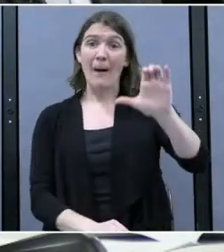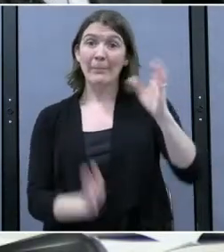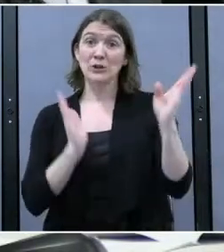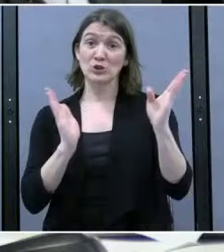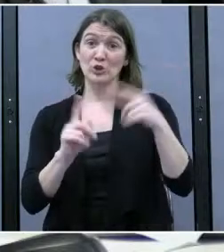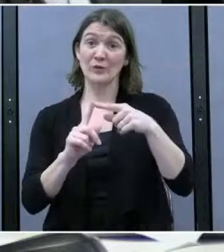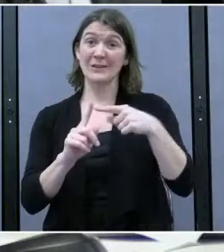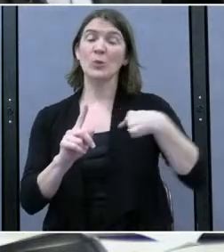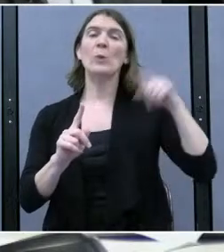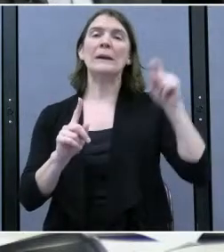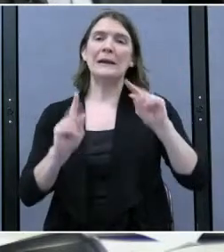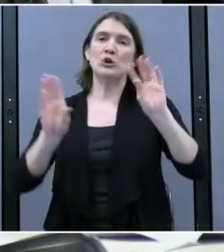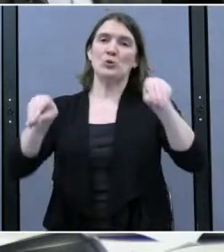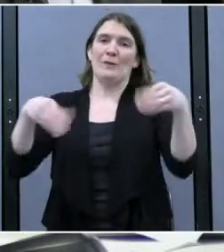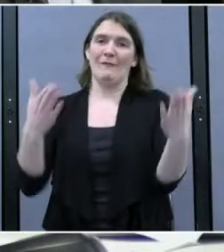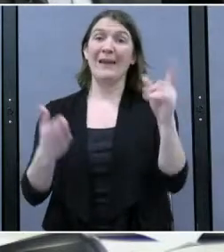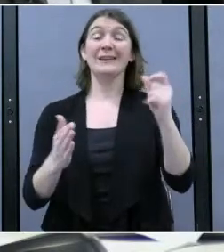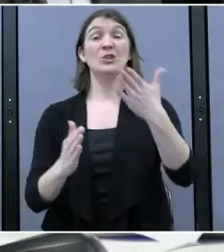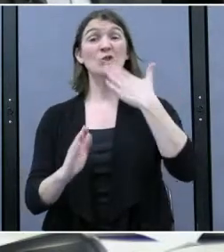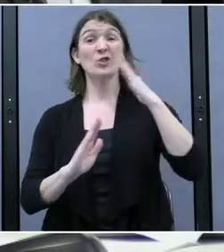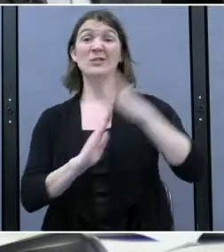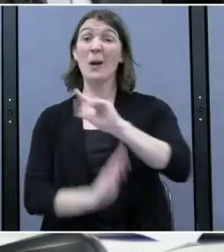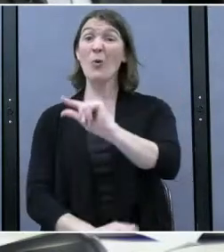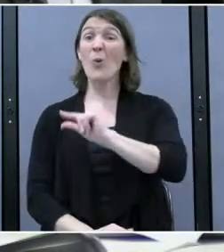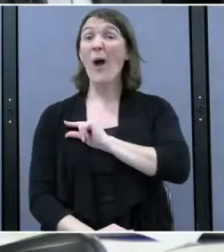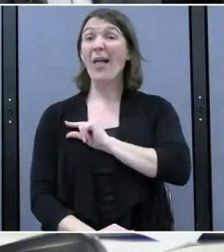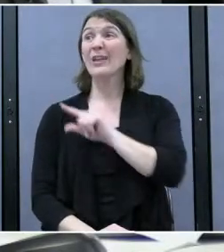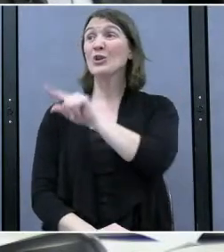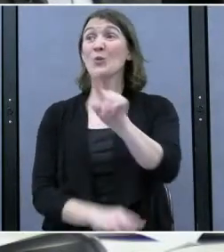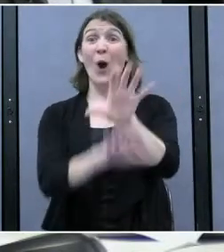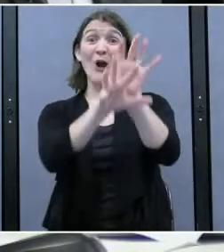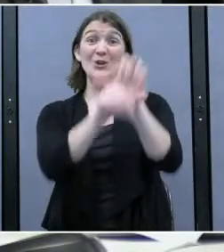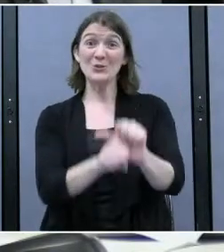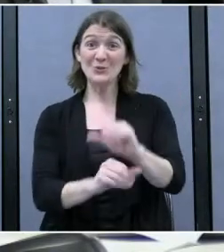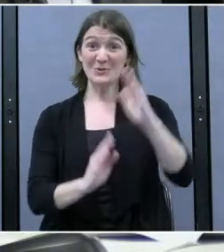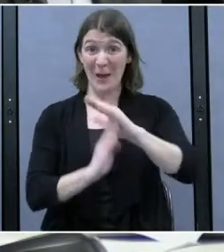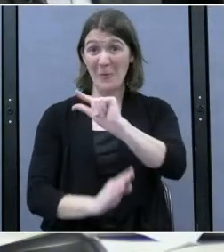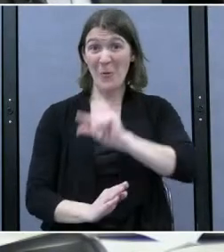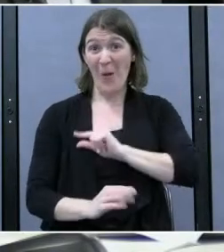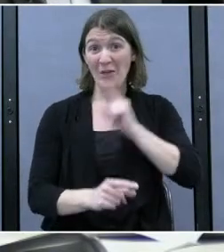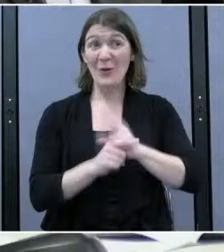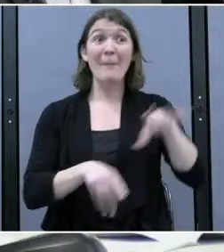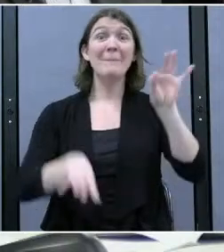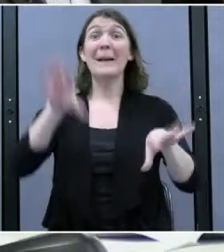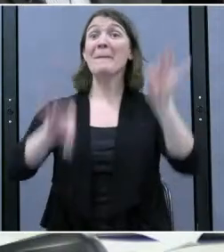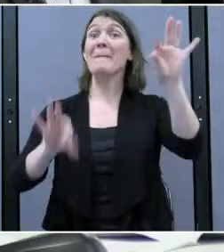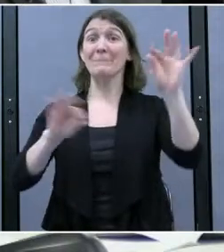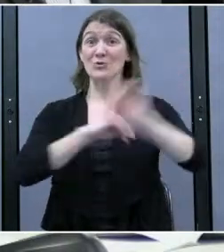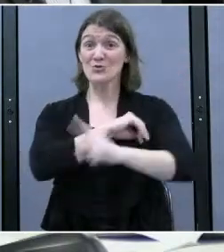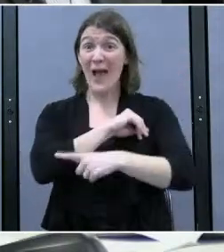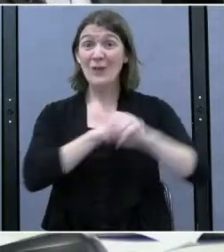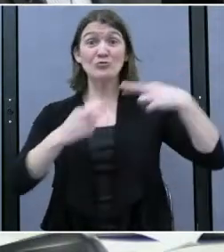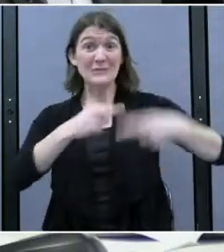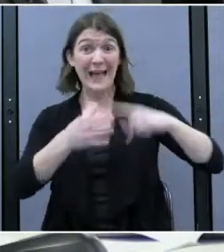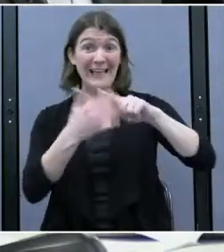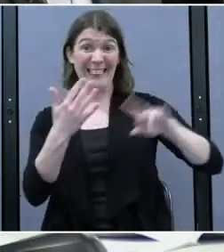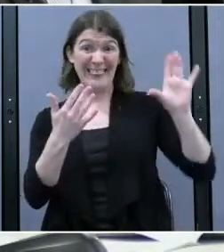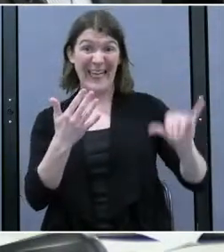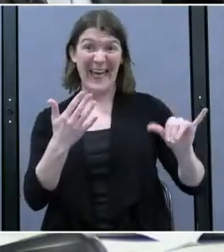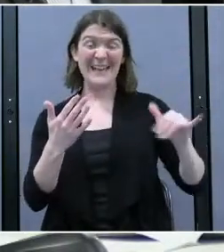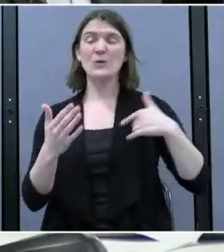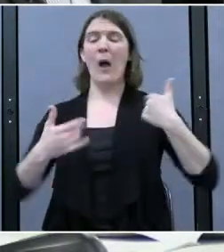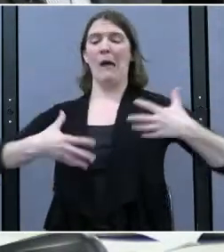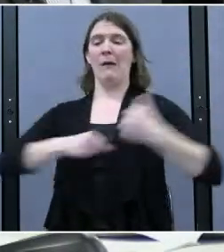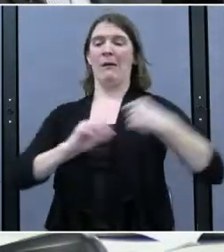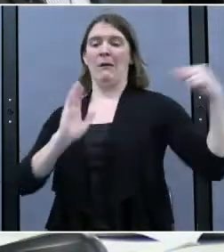Mm-hmm. We need to have a high level of service in this town. People are accustomed to a high level of service. And so what I was trying to characterize, I think, in my report